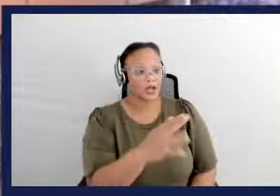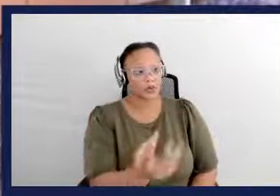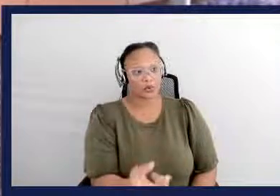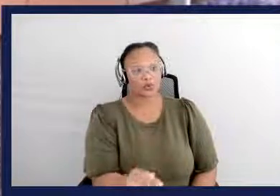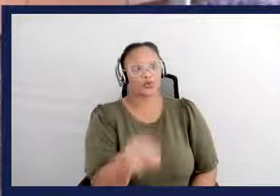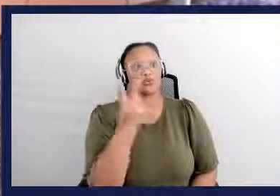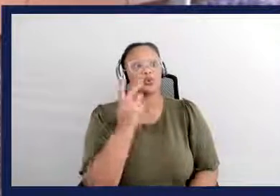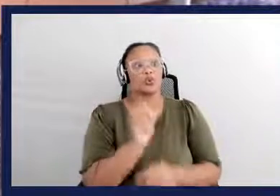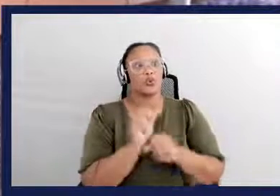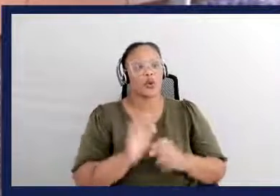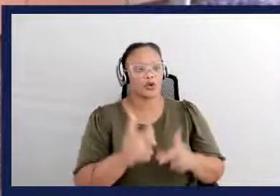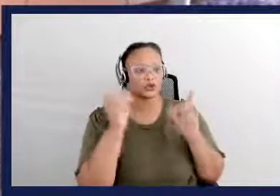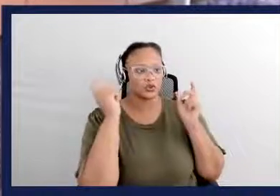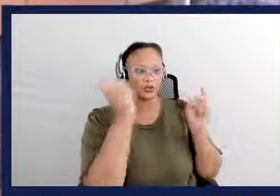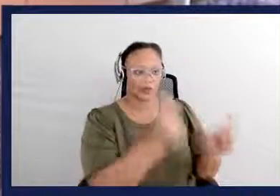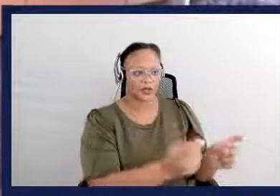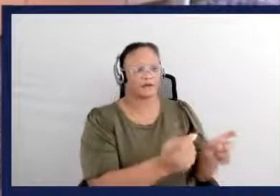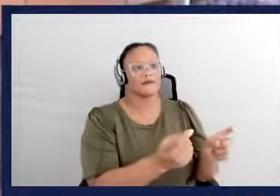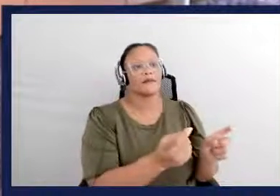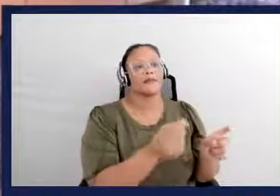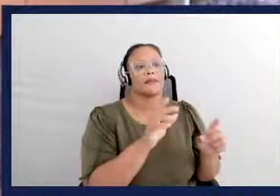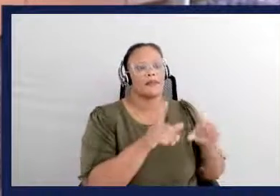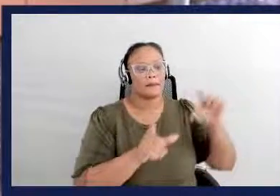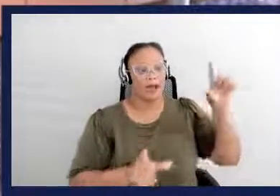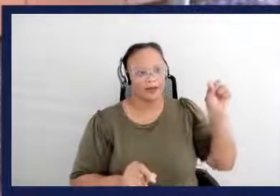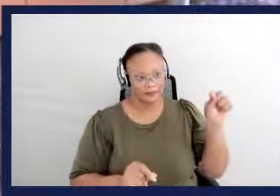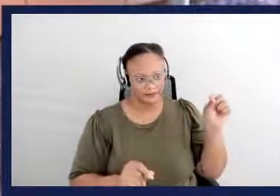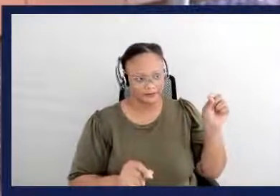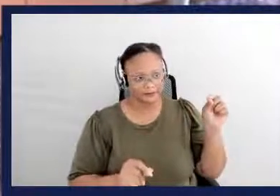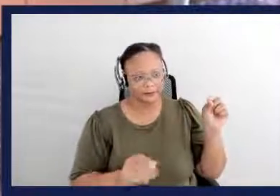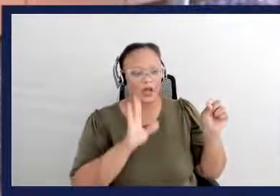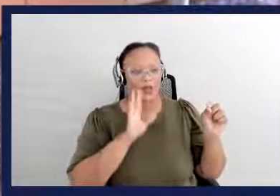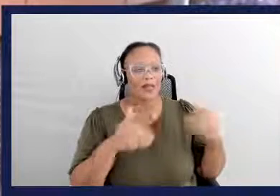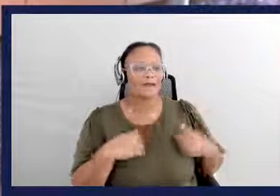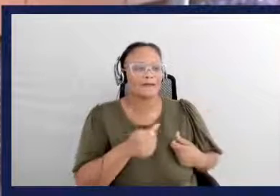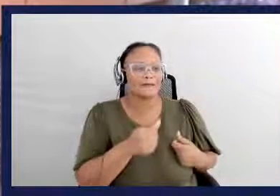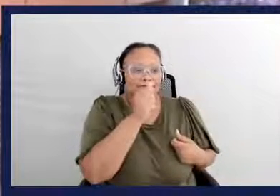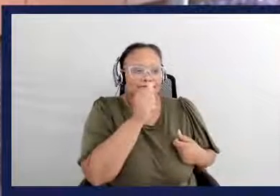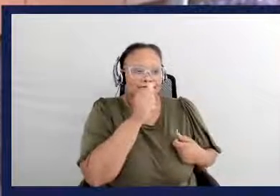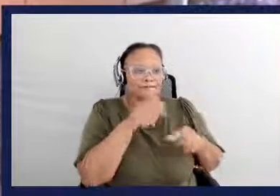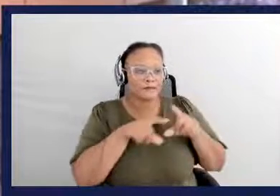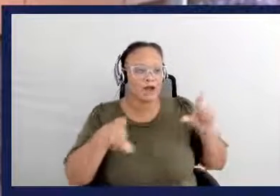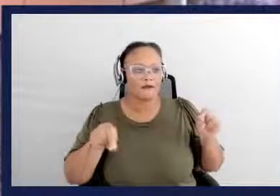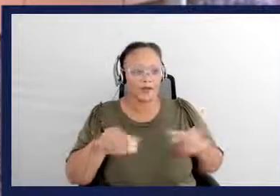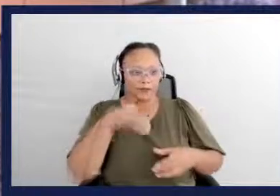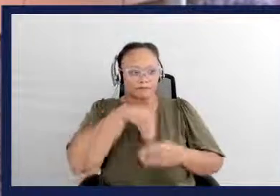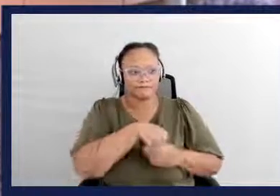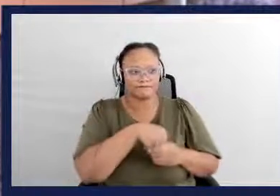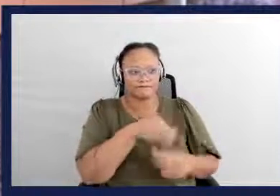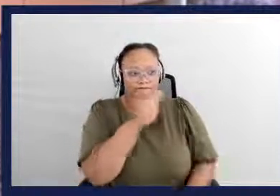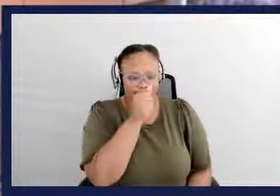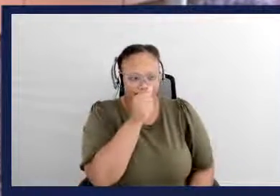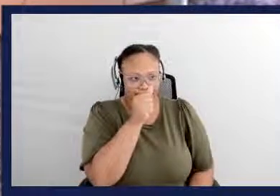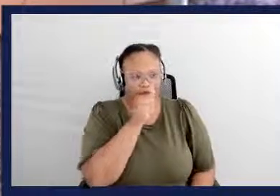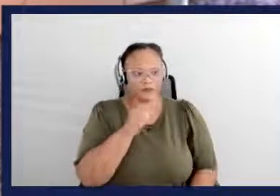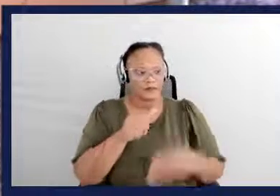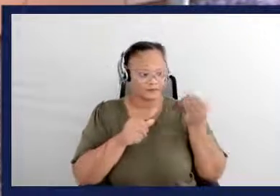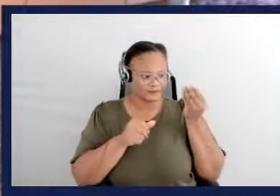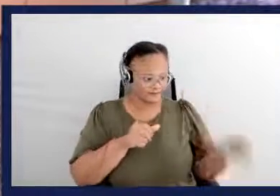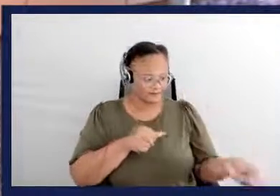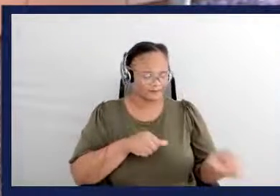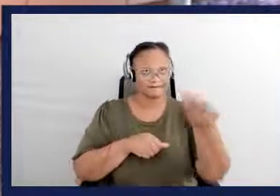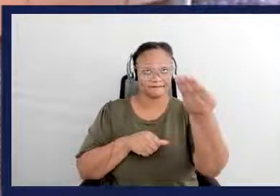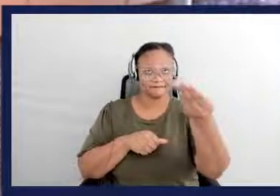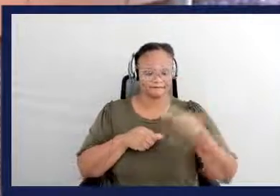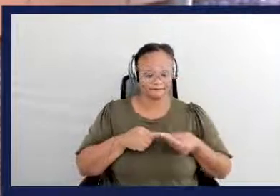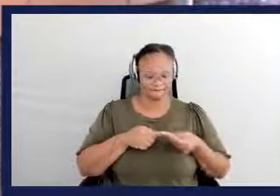that ballot. It'll come in a secrecy envelope, and then that voter can fill out that ballot in the comfort of their car, and then provide